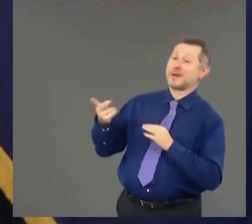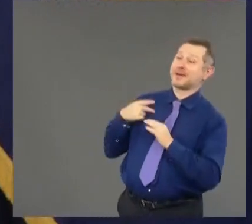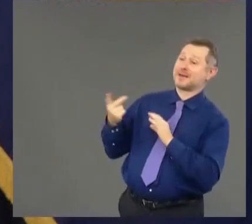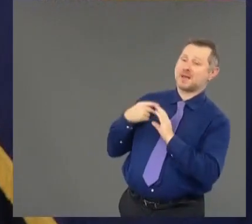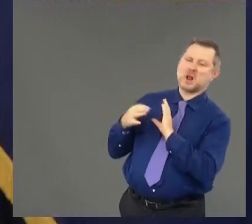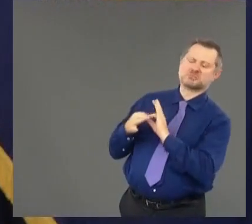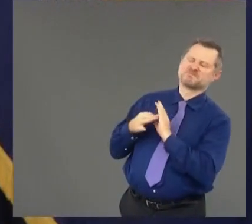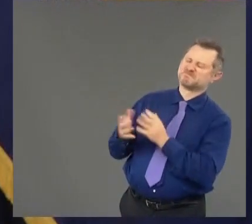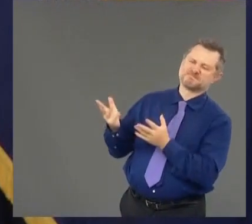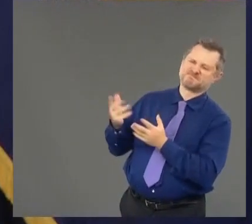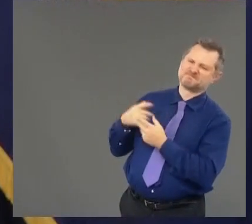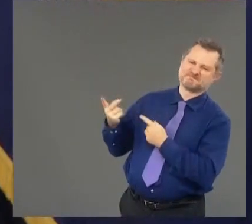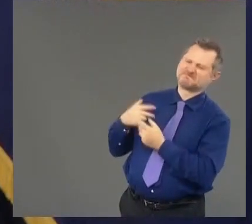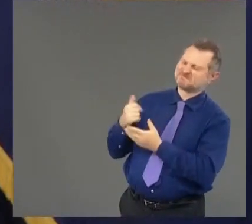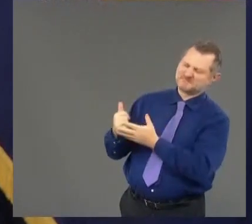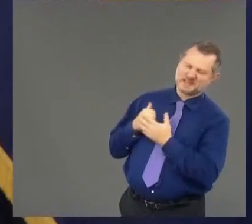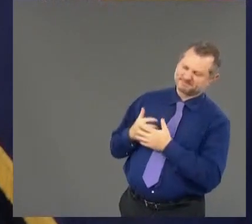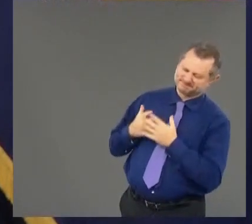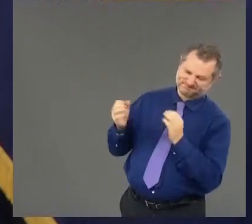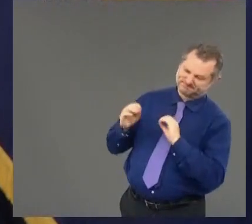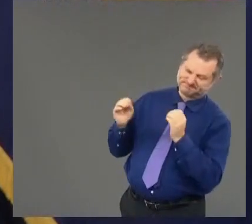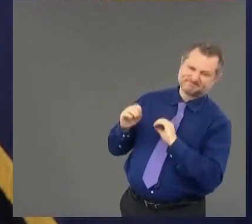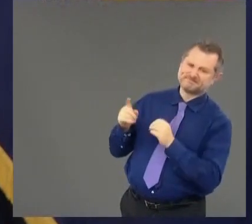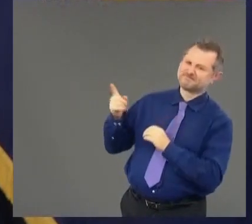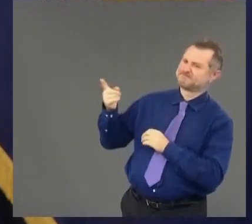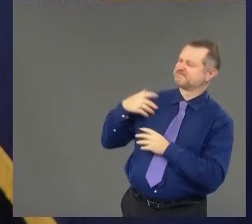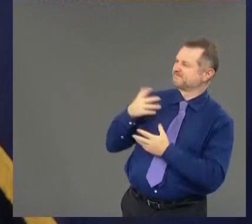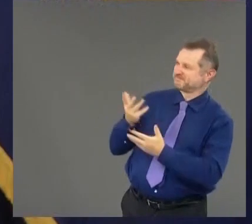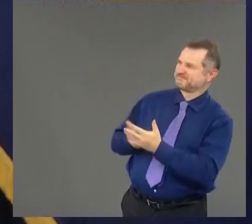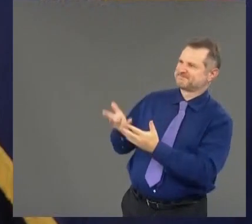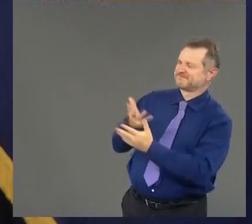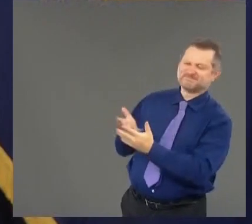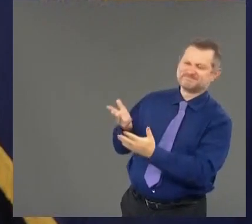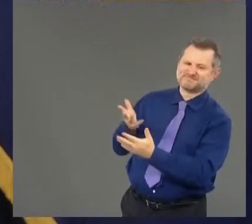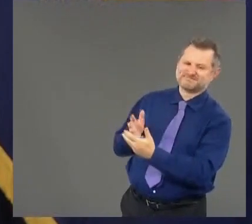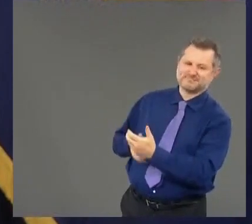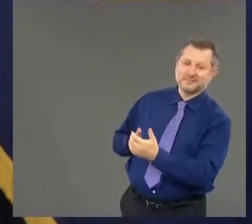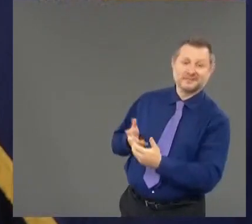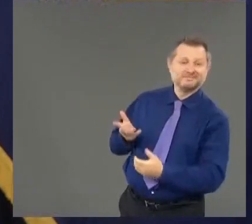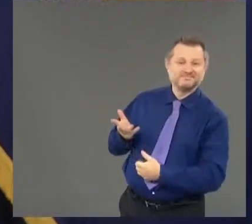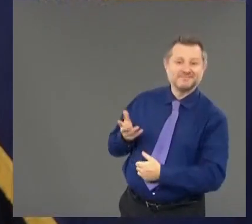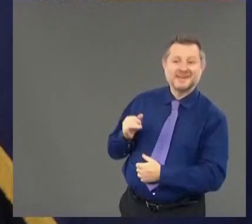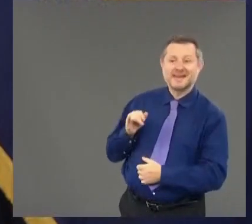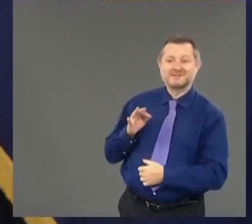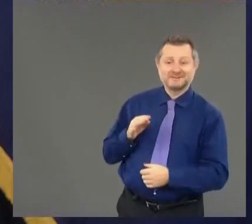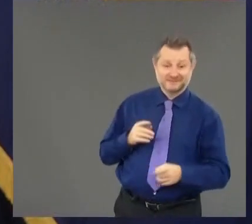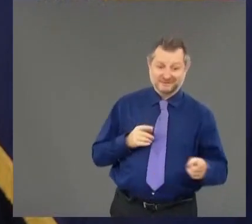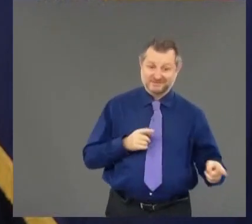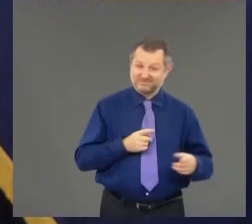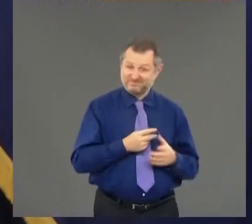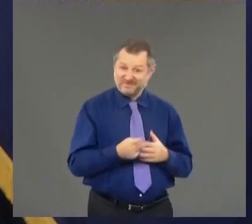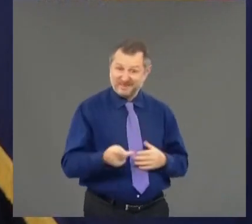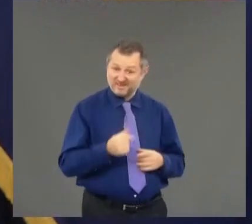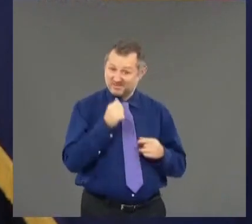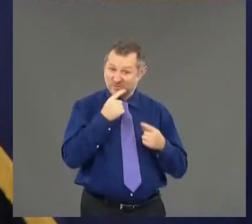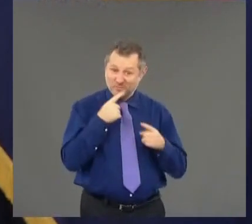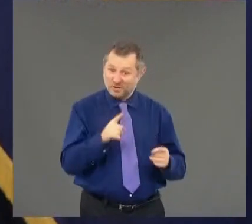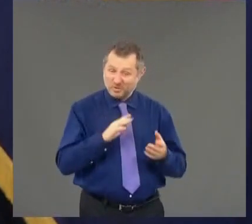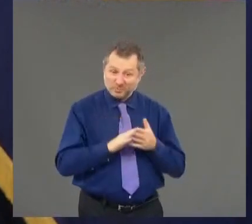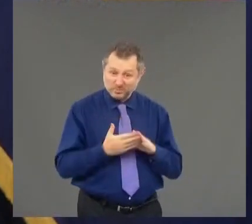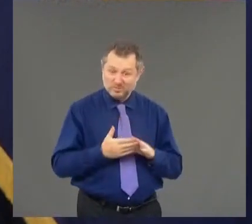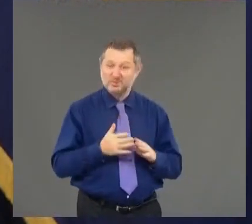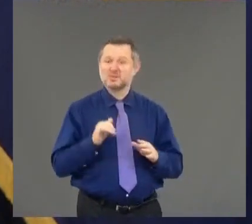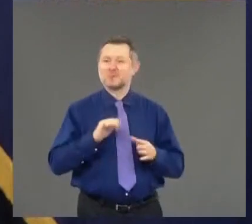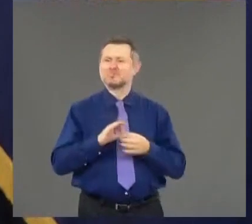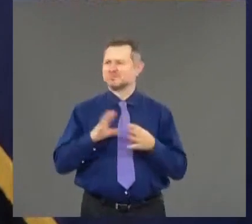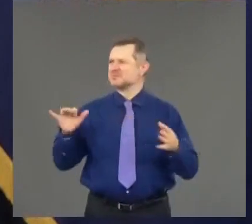work. And if it doesn't work for the community, it doesn't work. So what do you have to